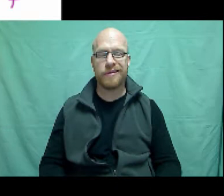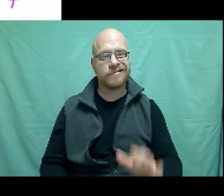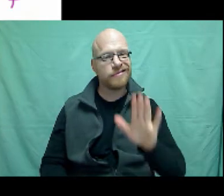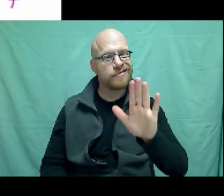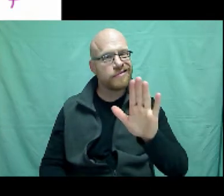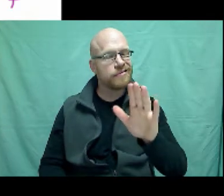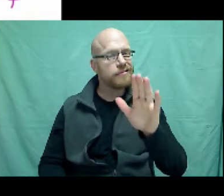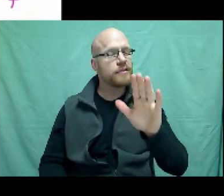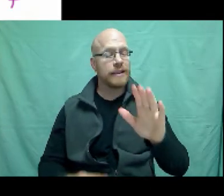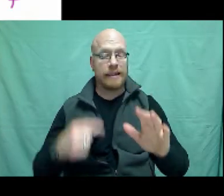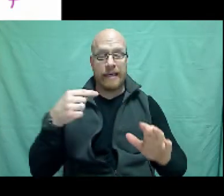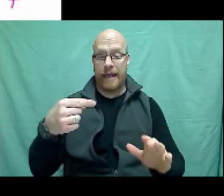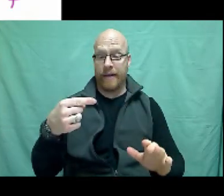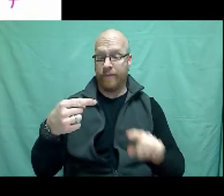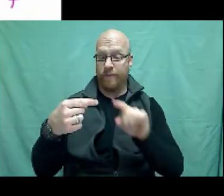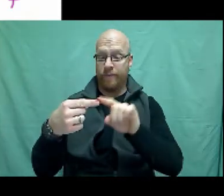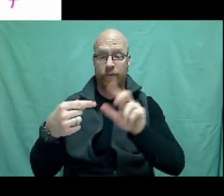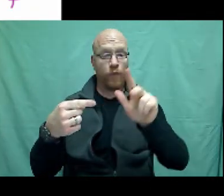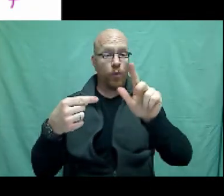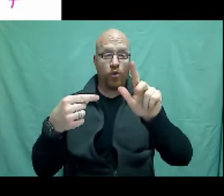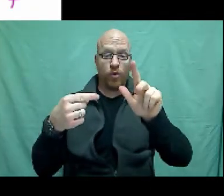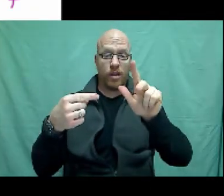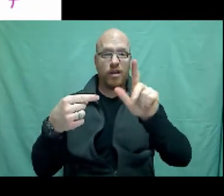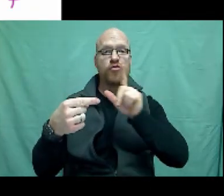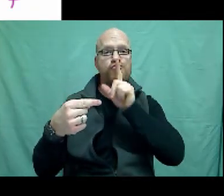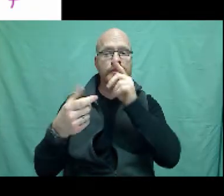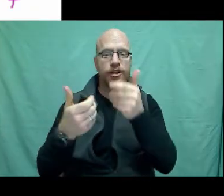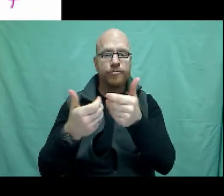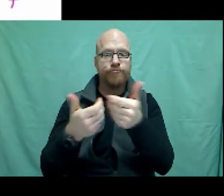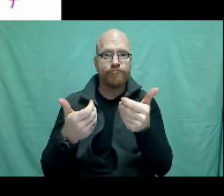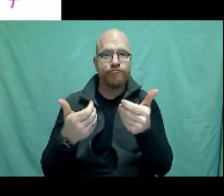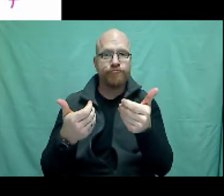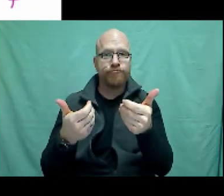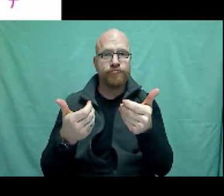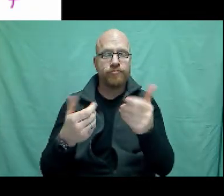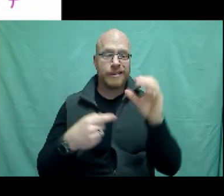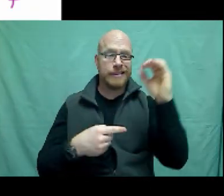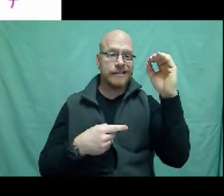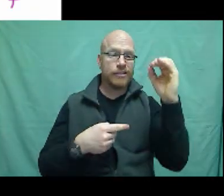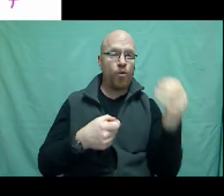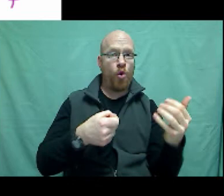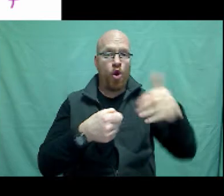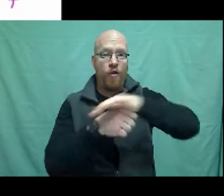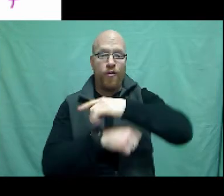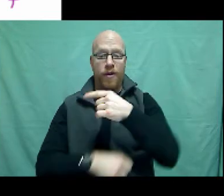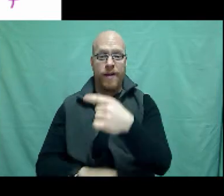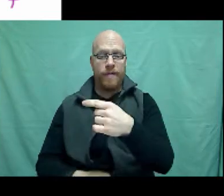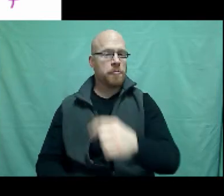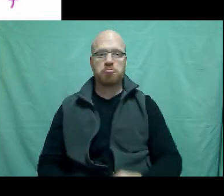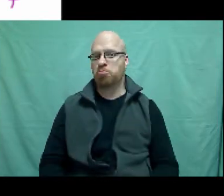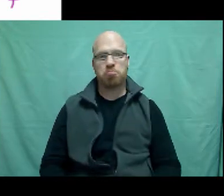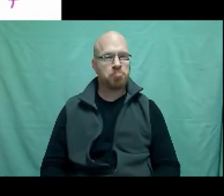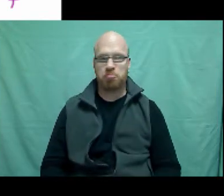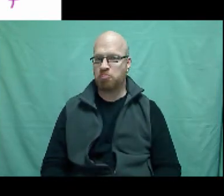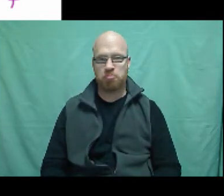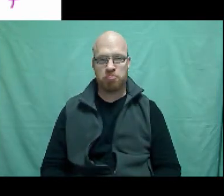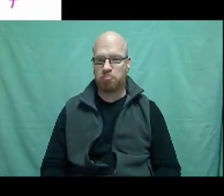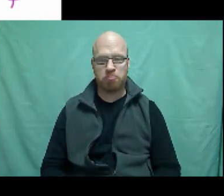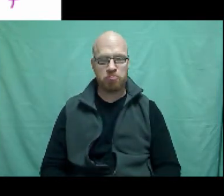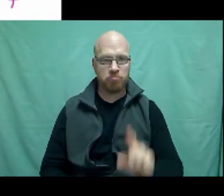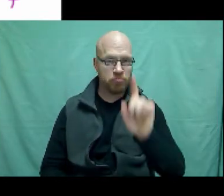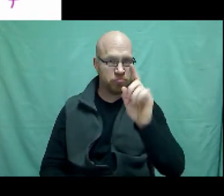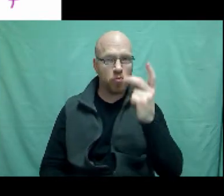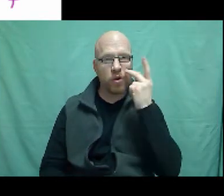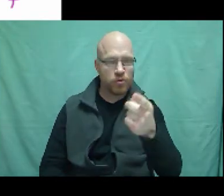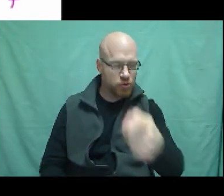We could assume it's 1, because it says negative numbers, right? But negative 23 is actually separate. It's negative 1 times 23. 0